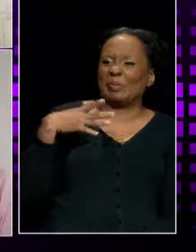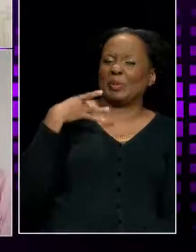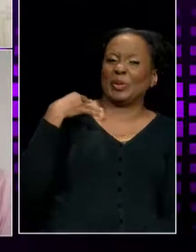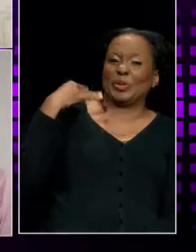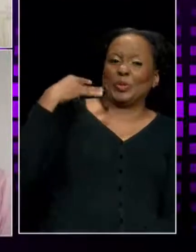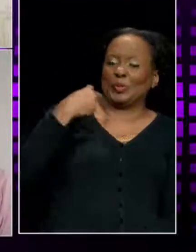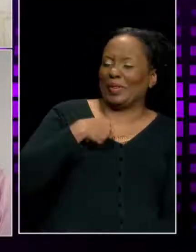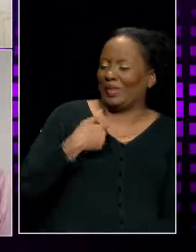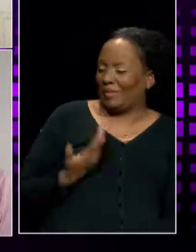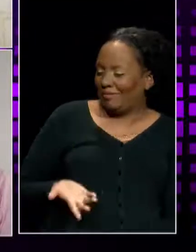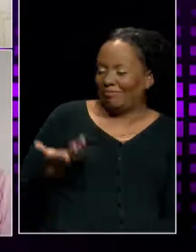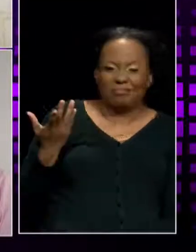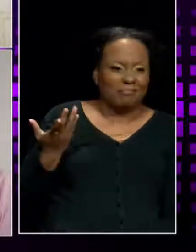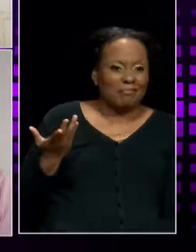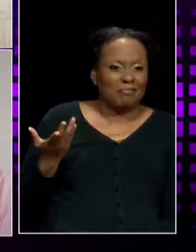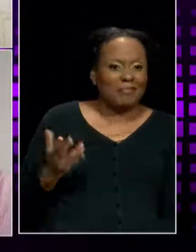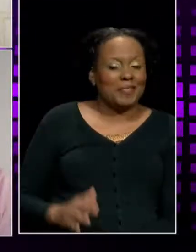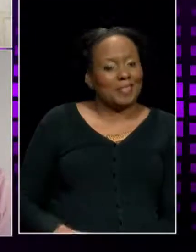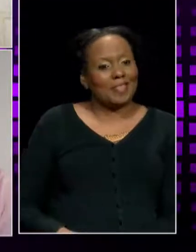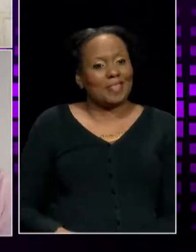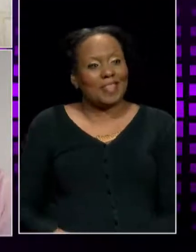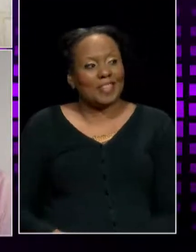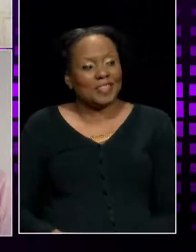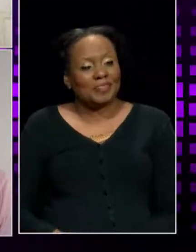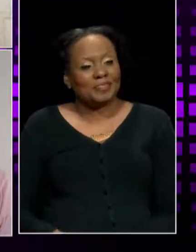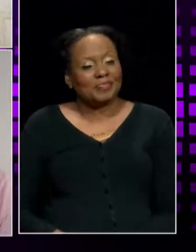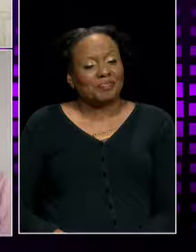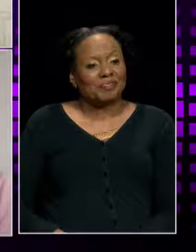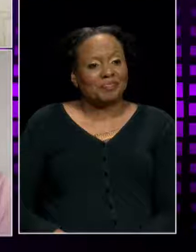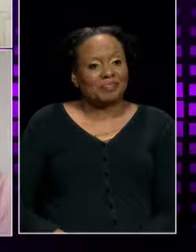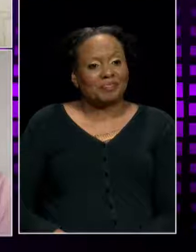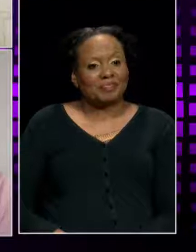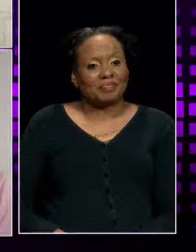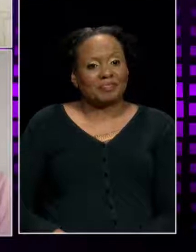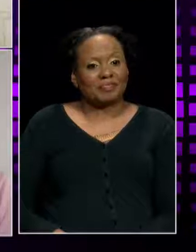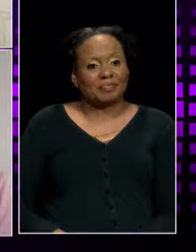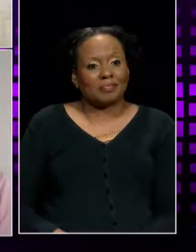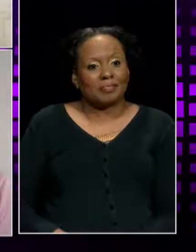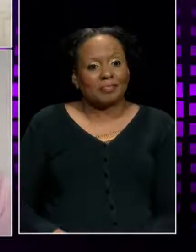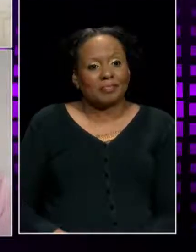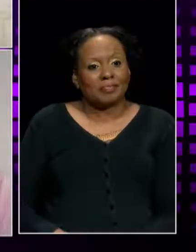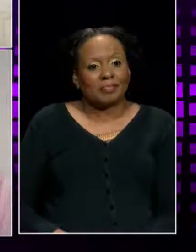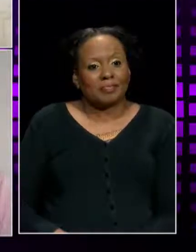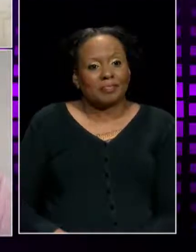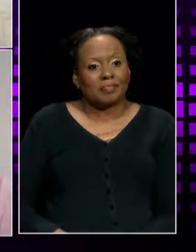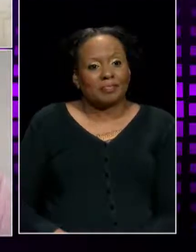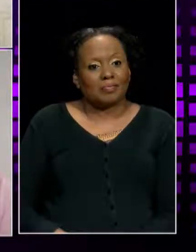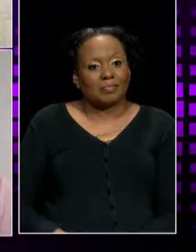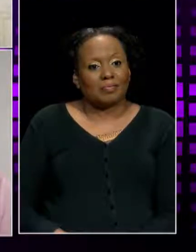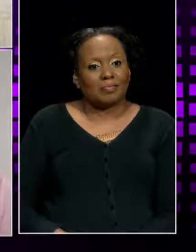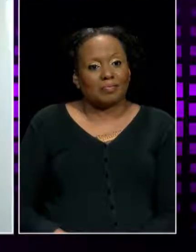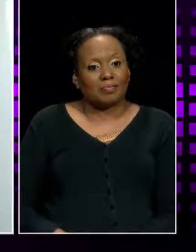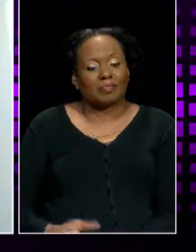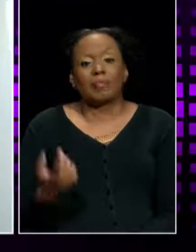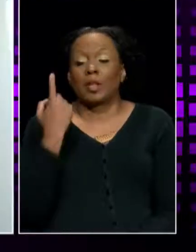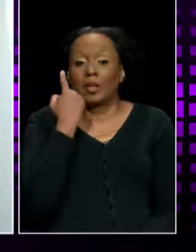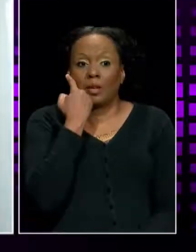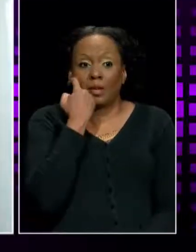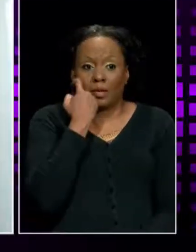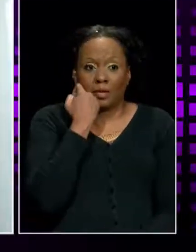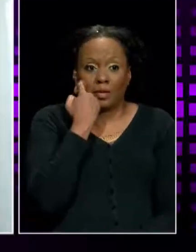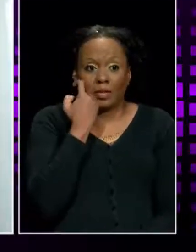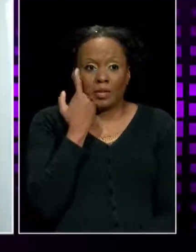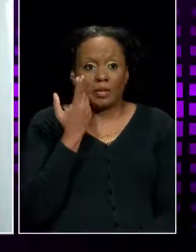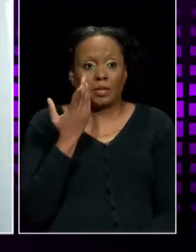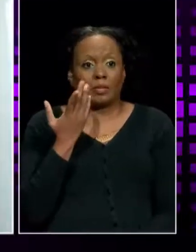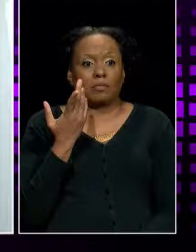um, recently we just dropped our world obesity um, poll. We Mhm. dropped it just the